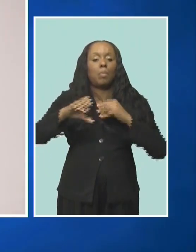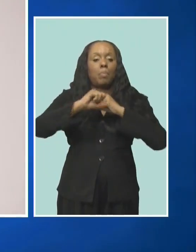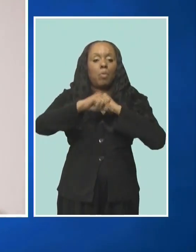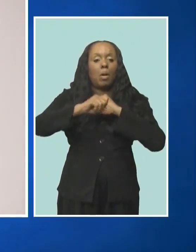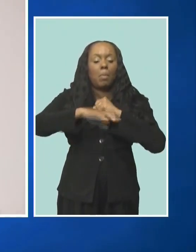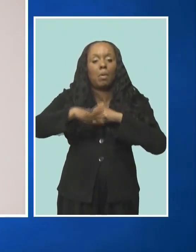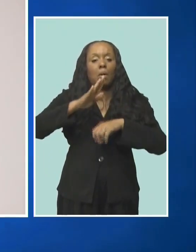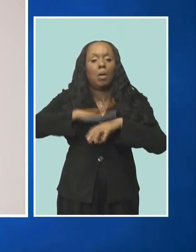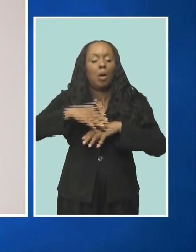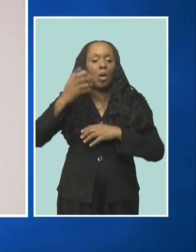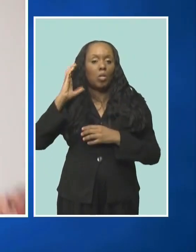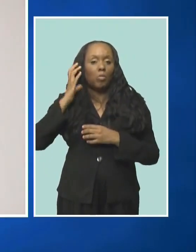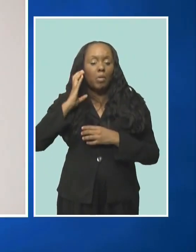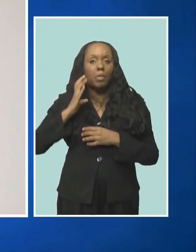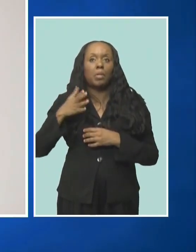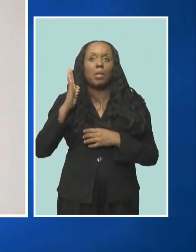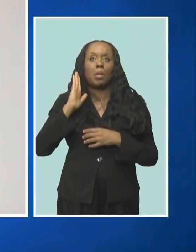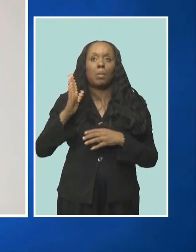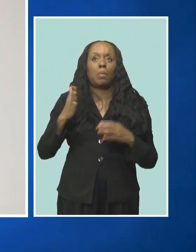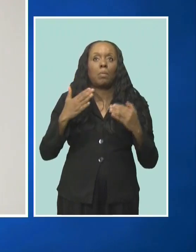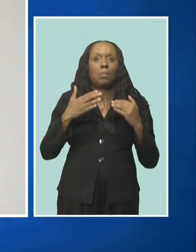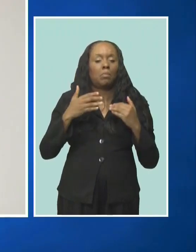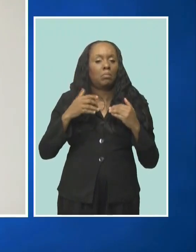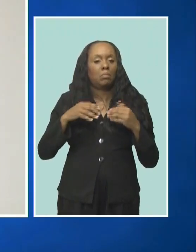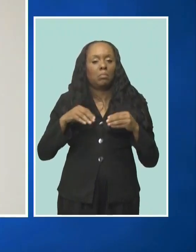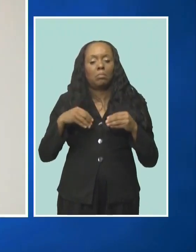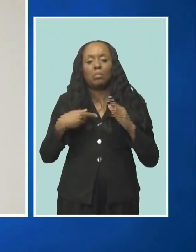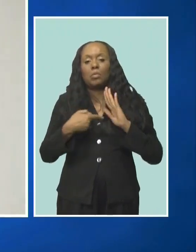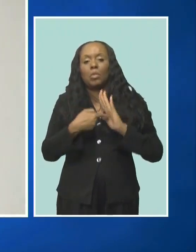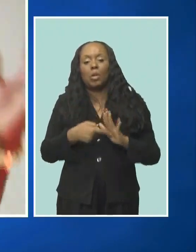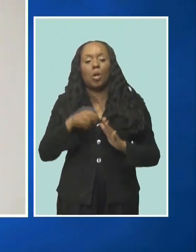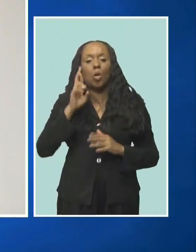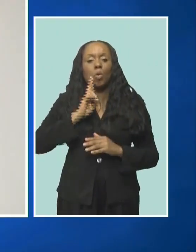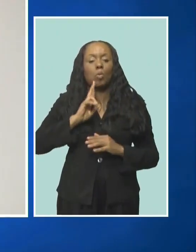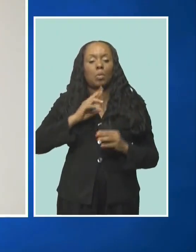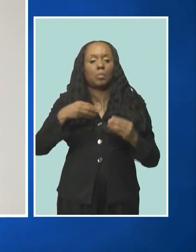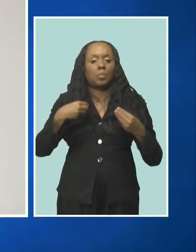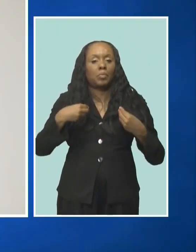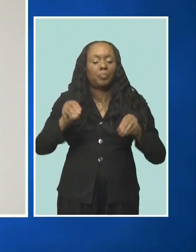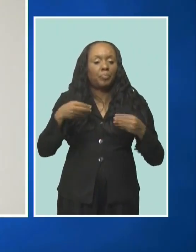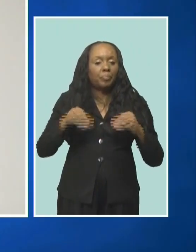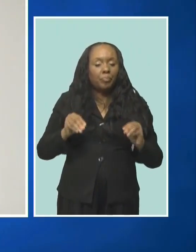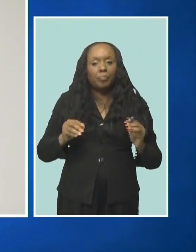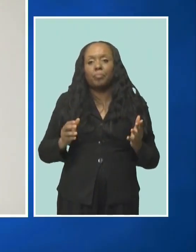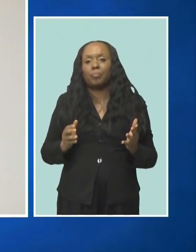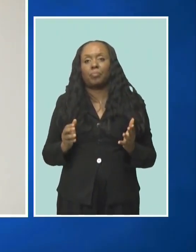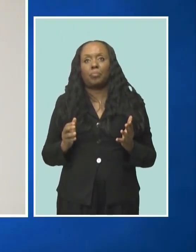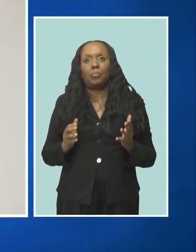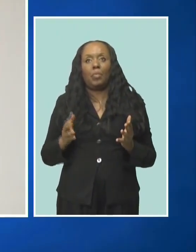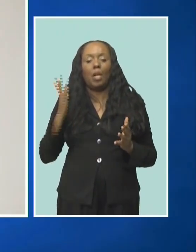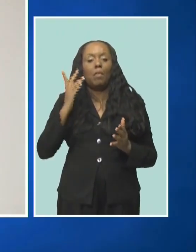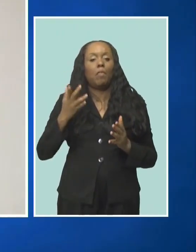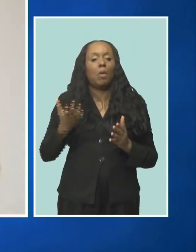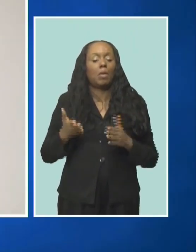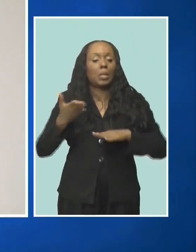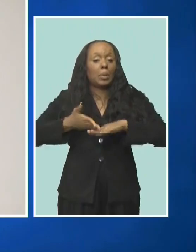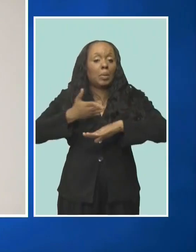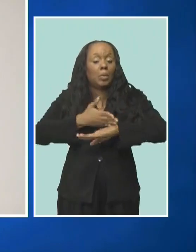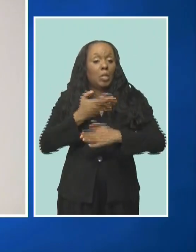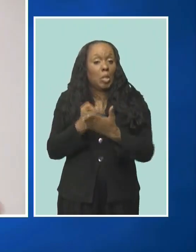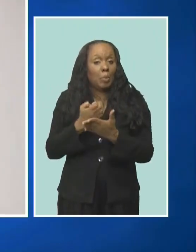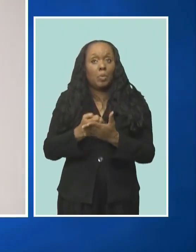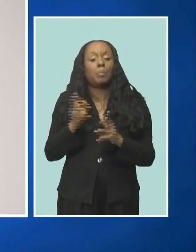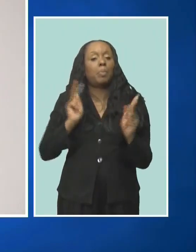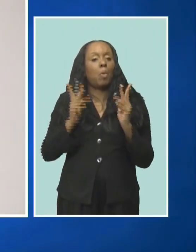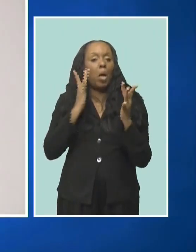be having weekly activation. So rum shops will get a chance to get boosting from the economy. Persons will get a chance to